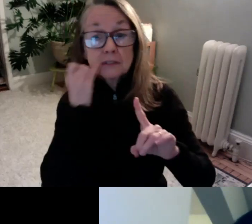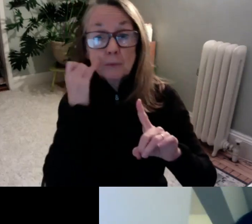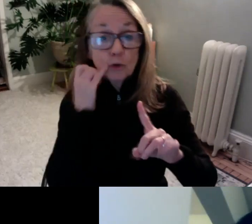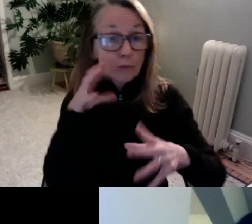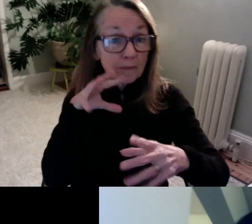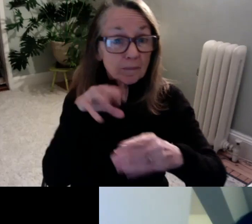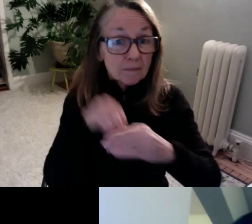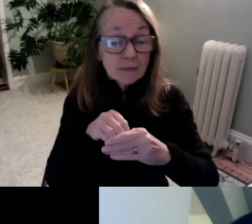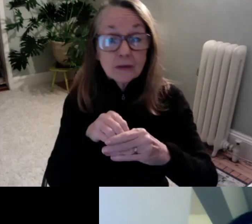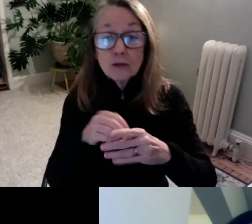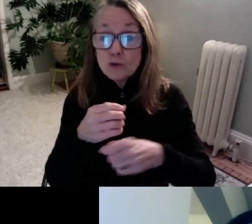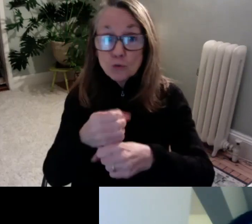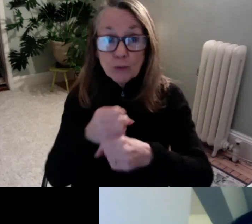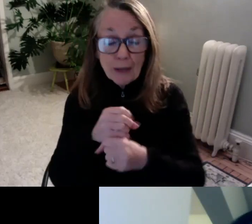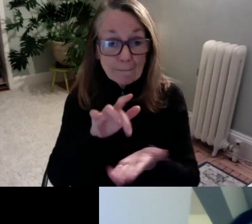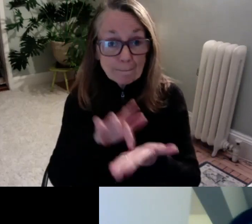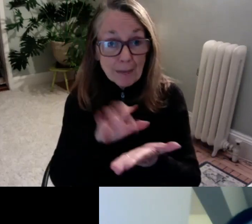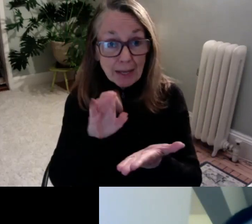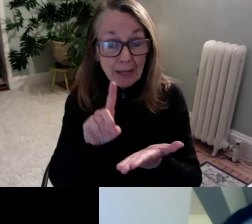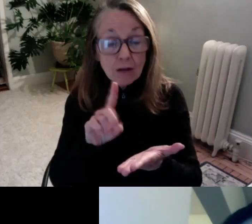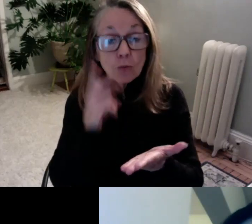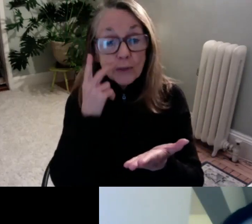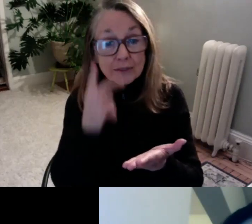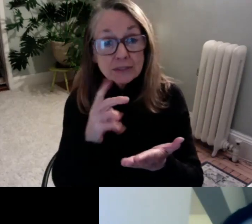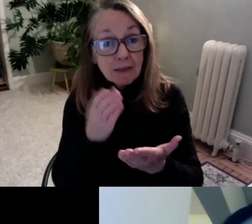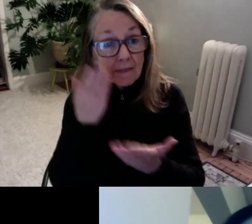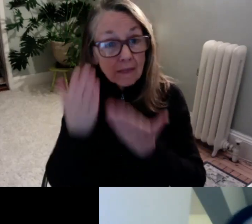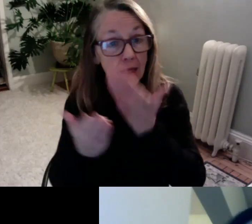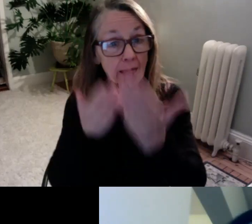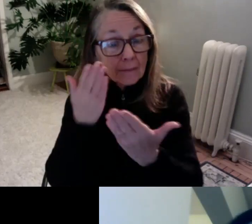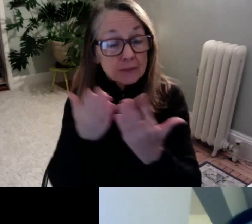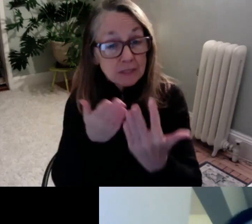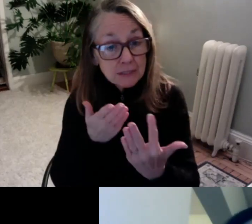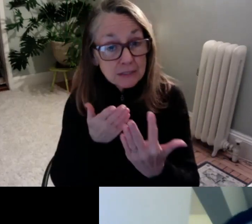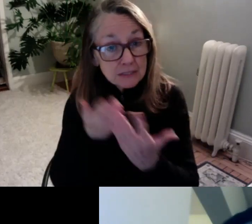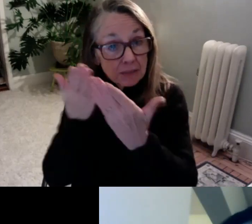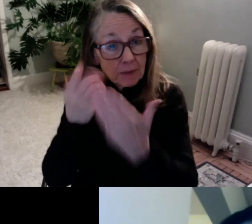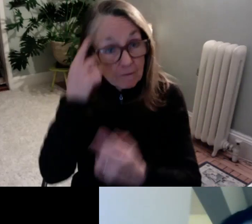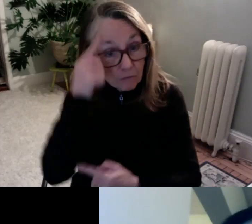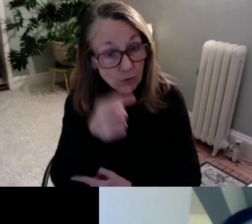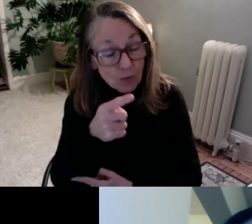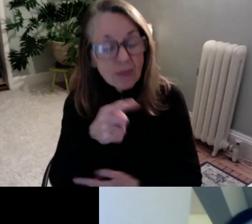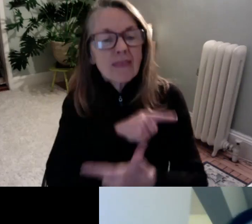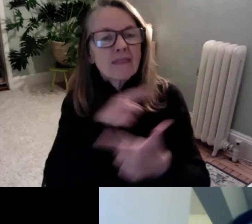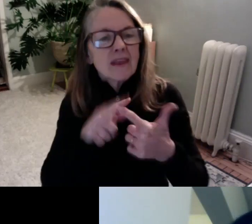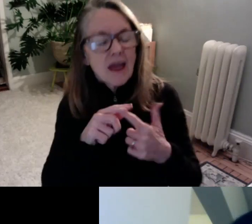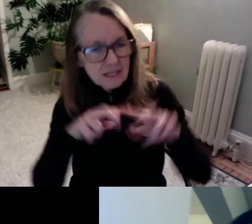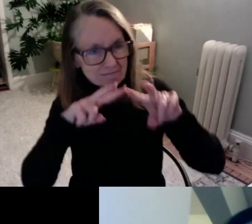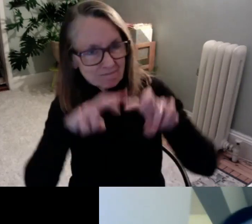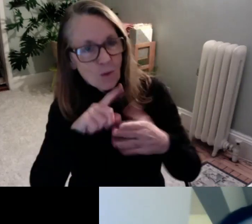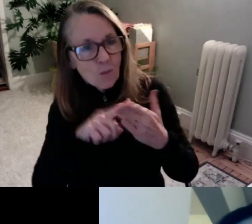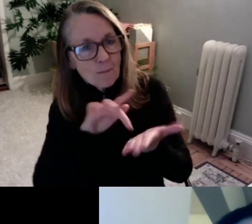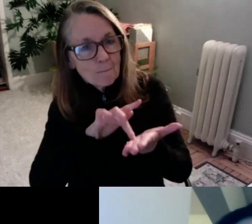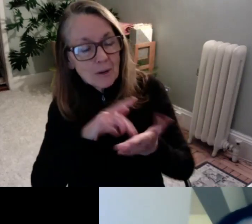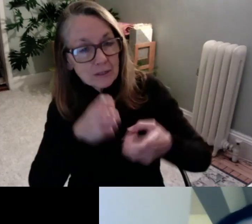a Medicaid beneficiaries, we would be able to see the claims that were submitted for you. So that tells me what medical conditions you have, when you